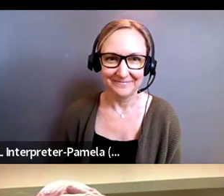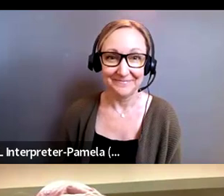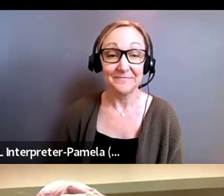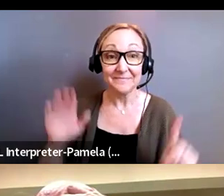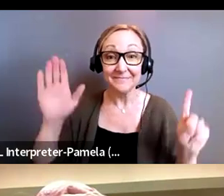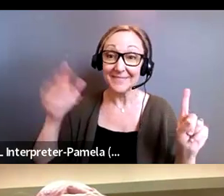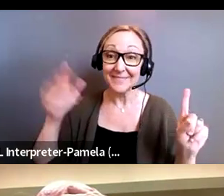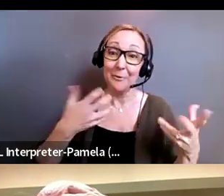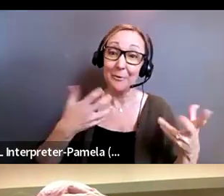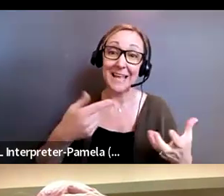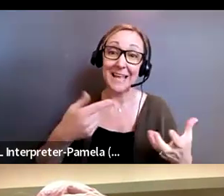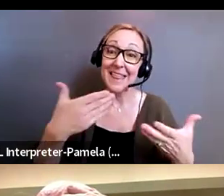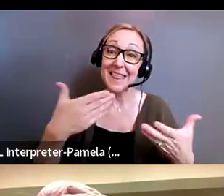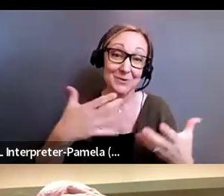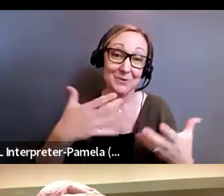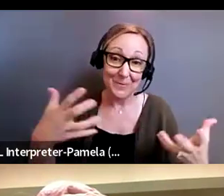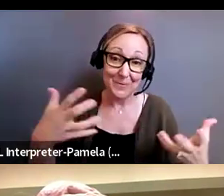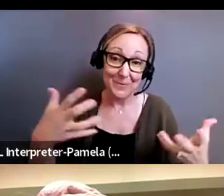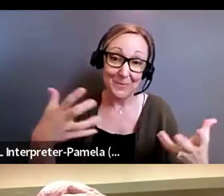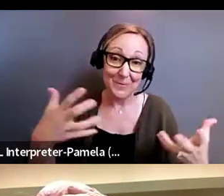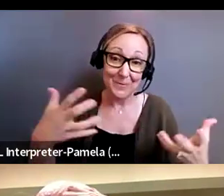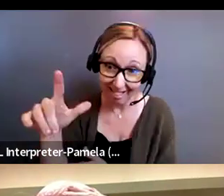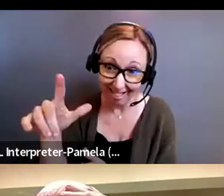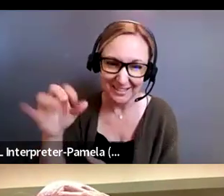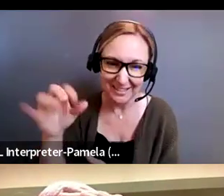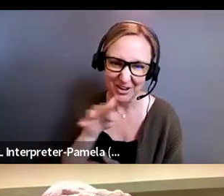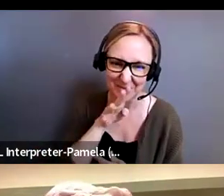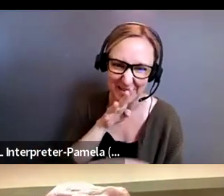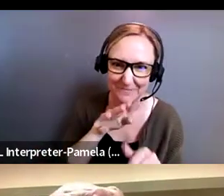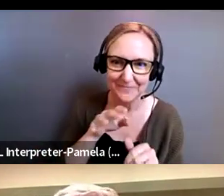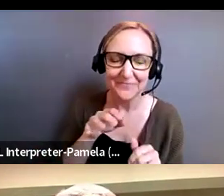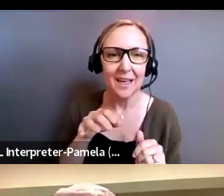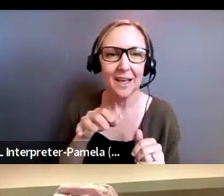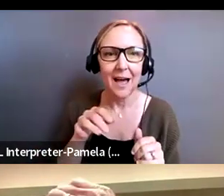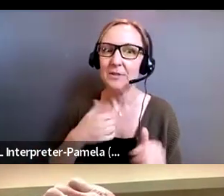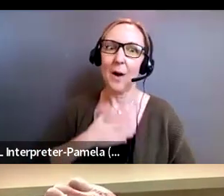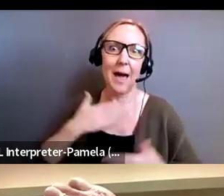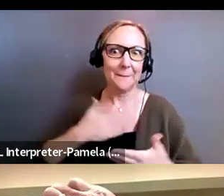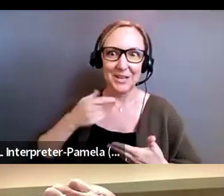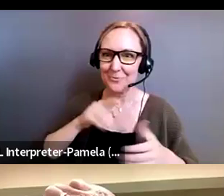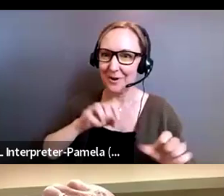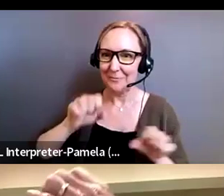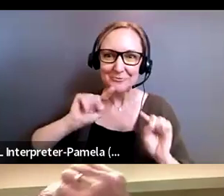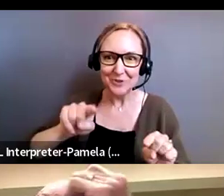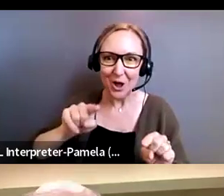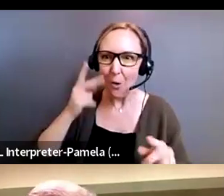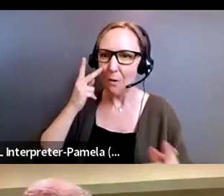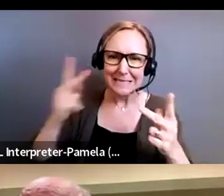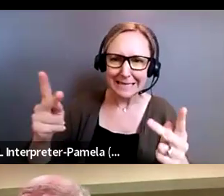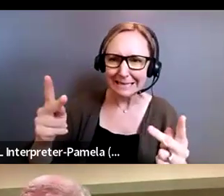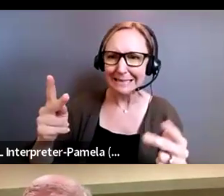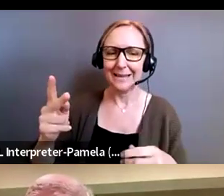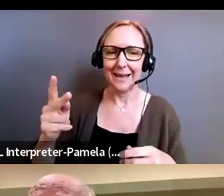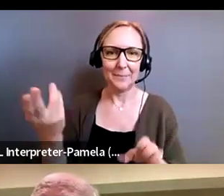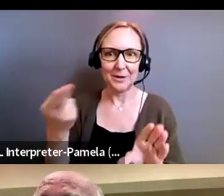First, I just want to say thank you so much, Michael. I'm so glad that you were able to go out there and be able to participate